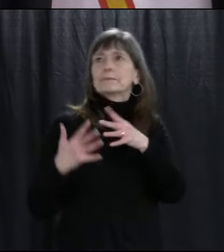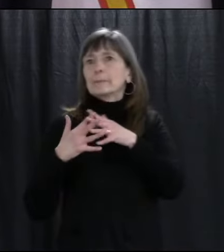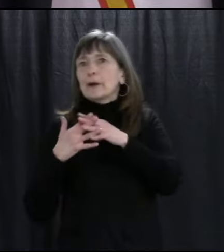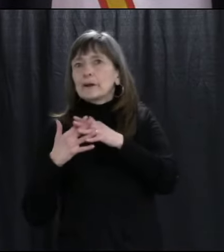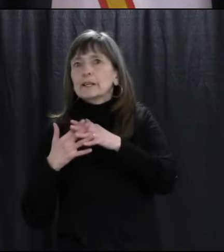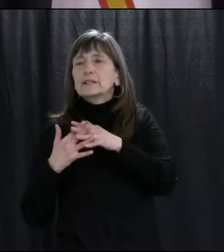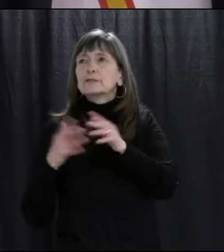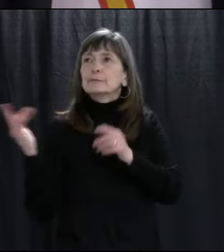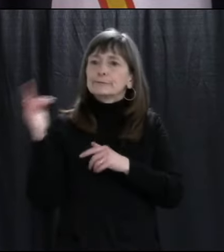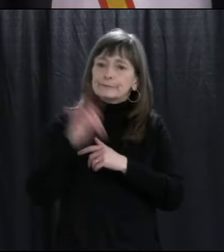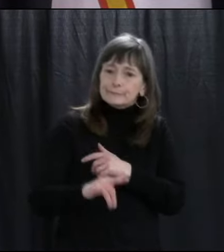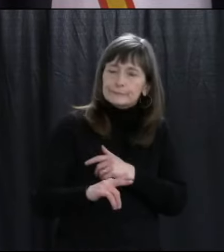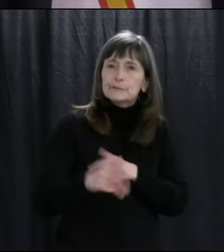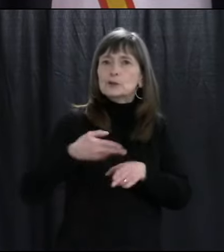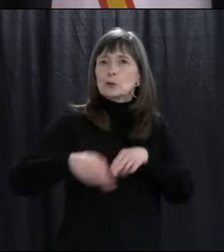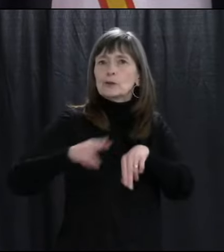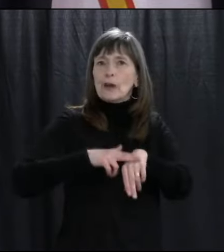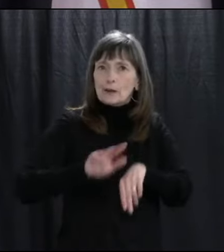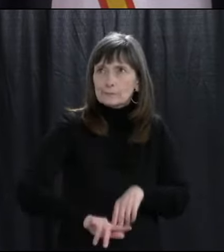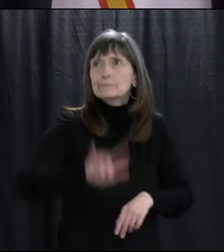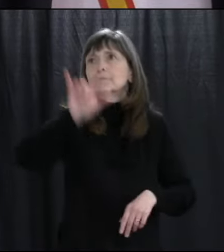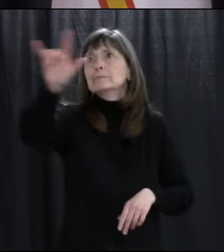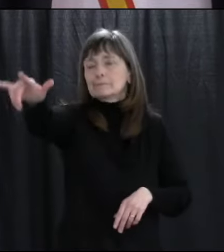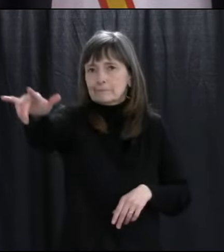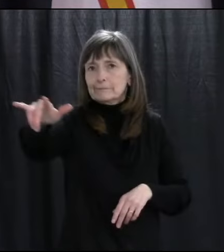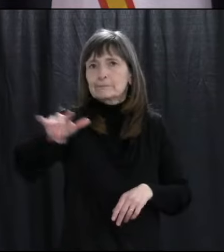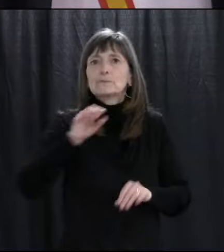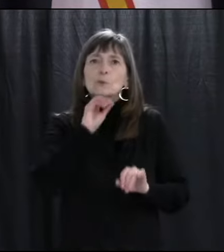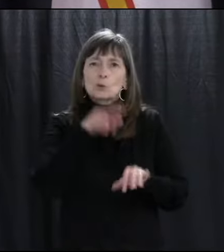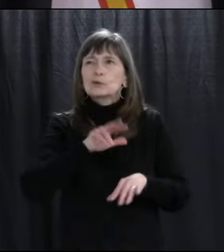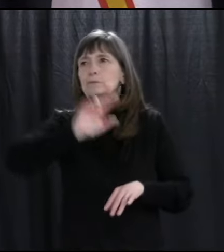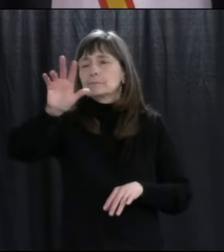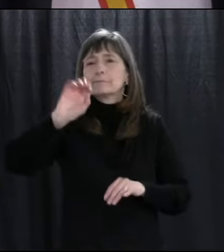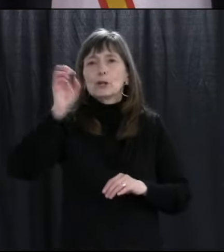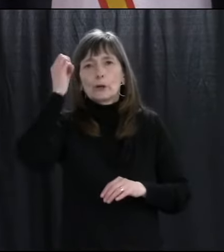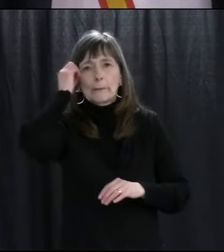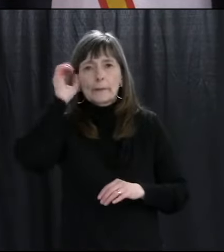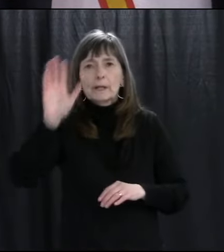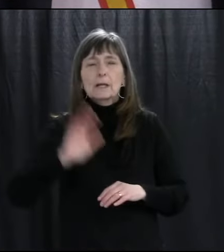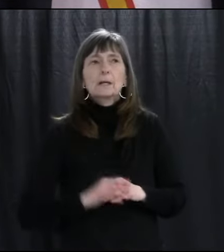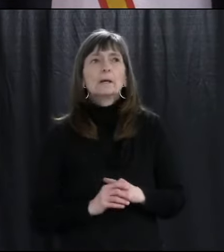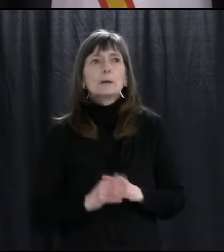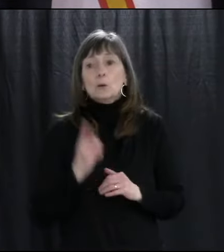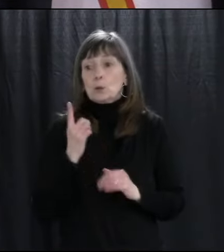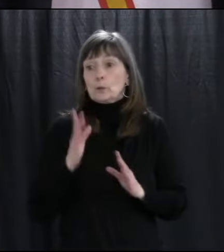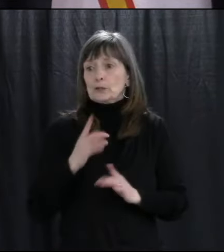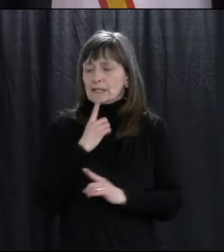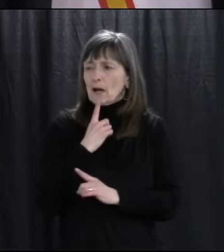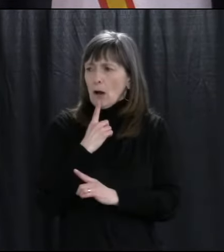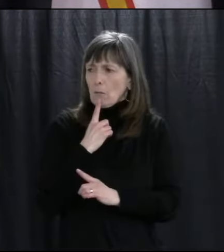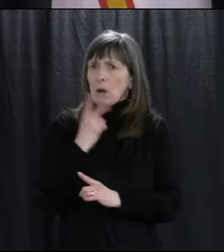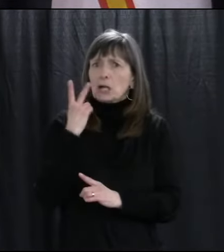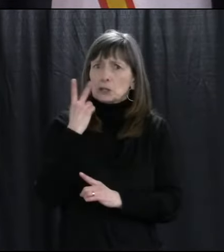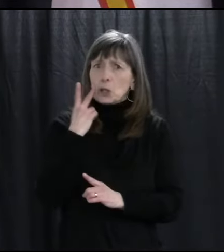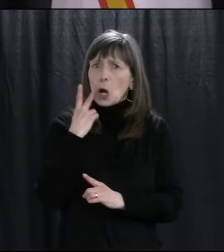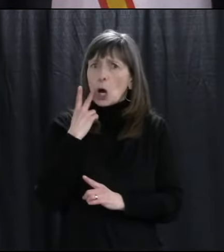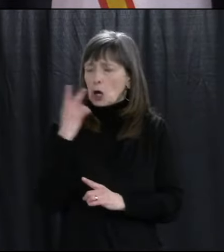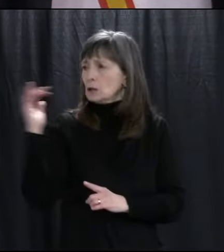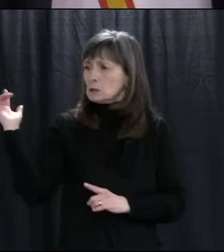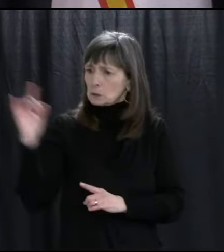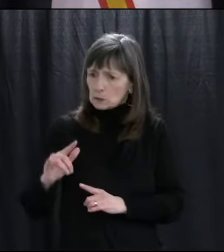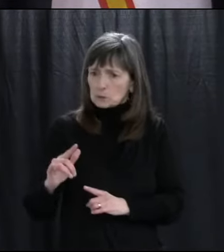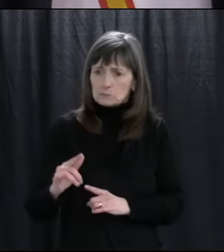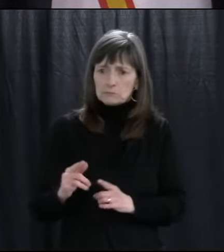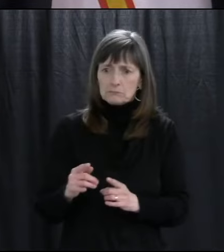for example, end up laying over here, flying across the Atlantic. So one person, for example, saying, "Okay, well, I saw them all checking in at